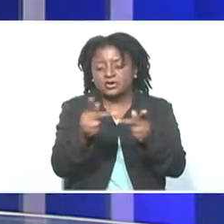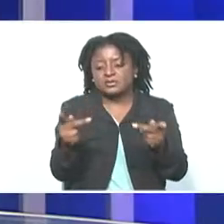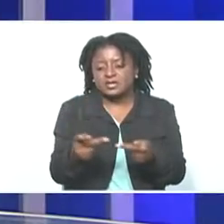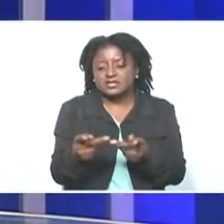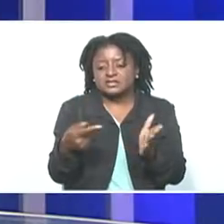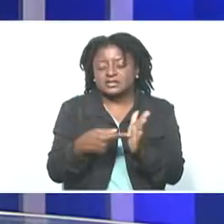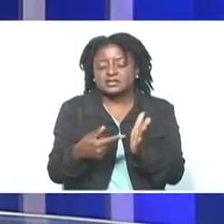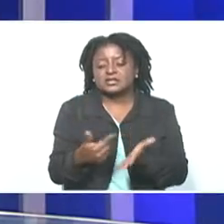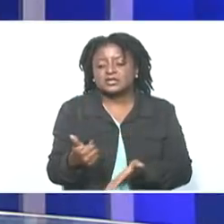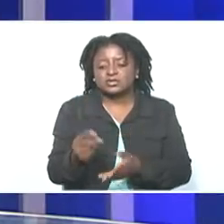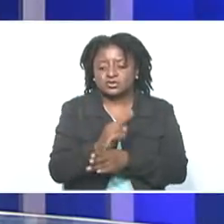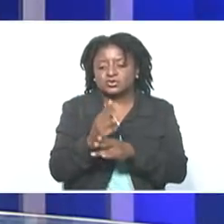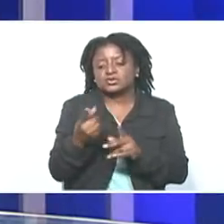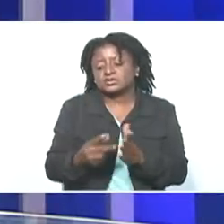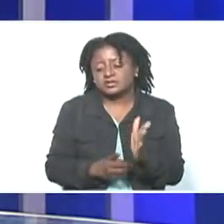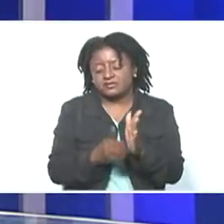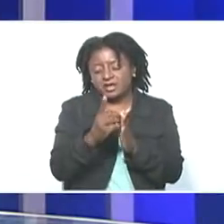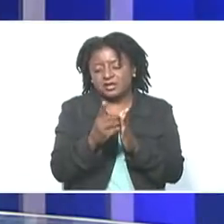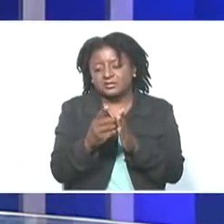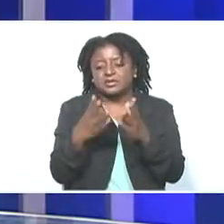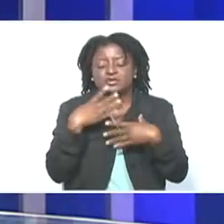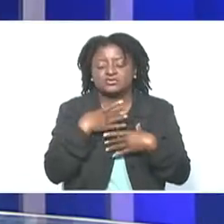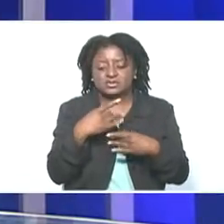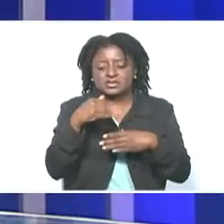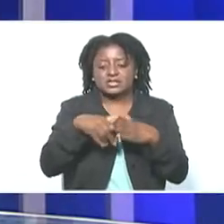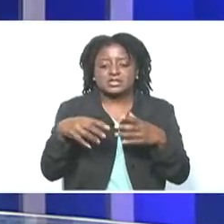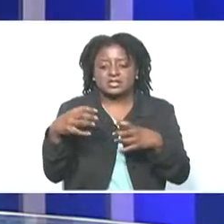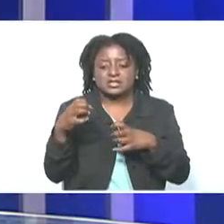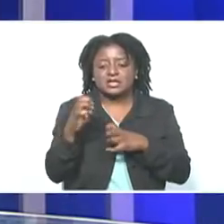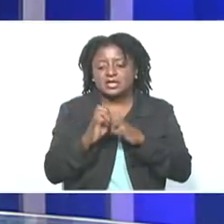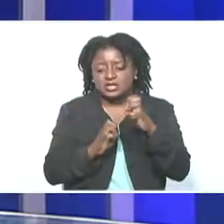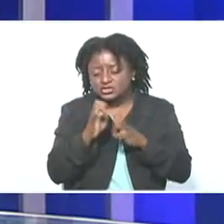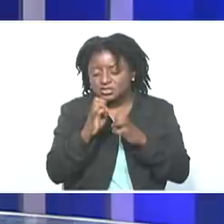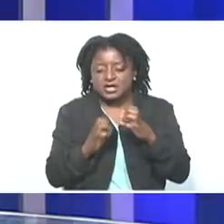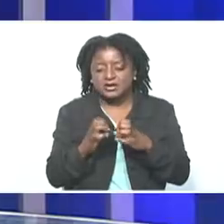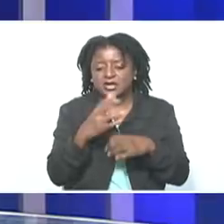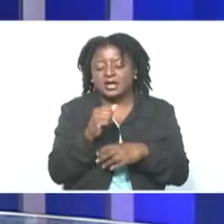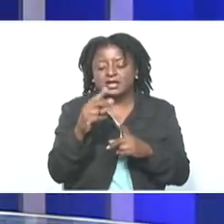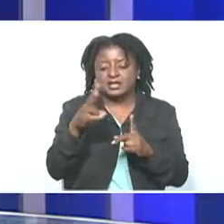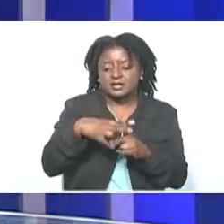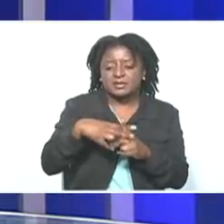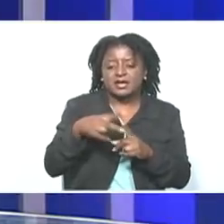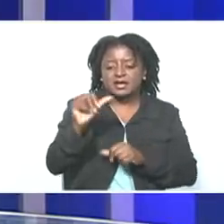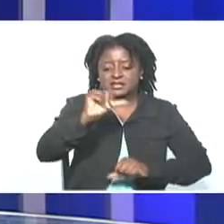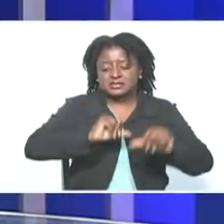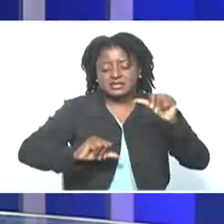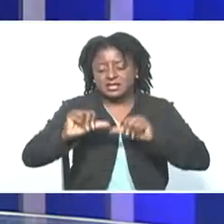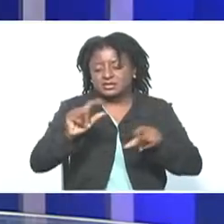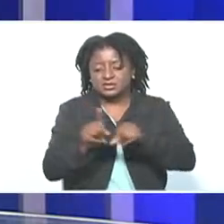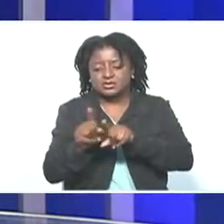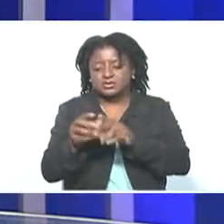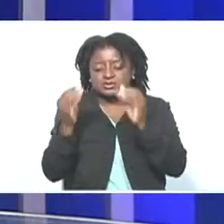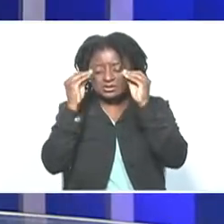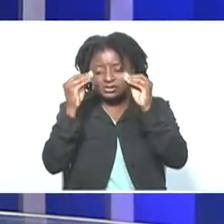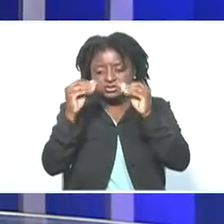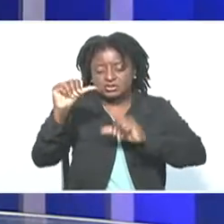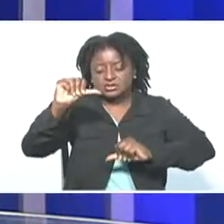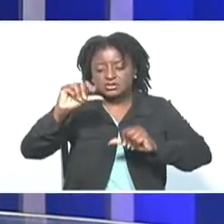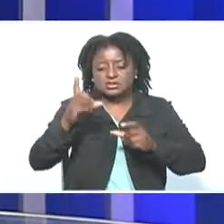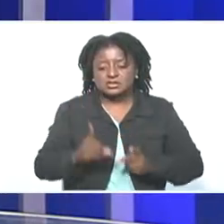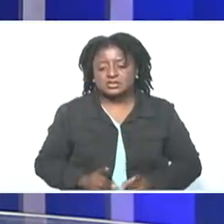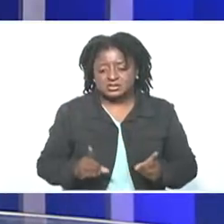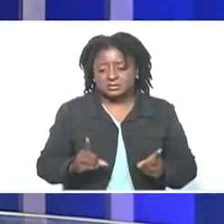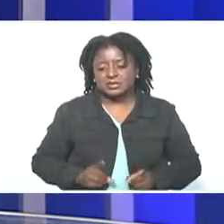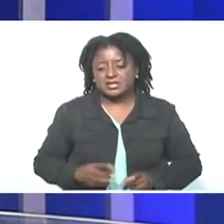in engineering and applied sciences while teaching them discipline and determination. Students from 18 schools competed in the